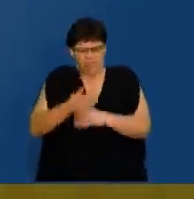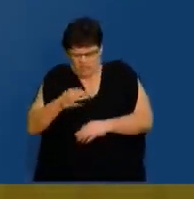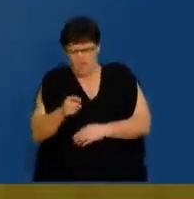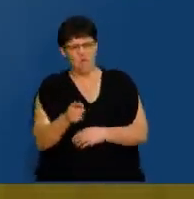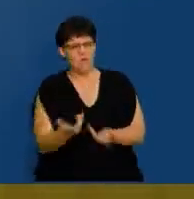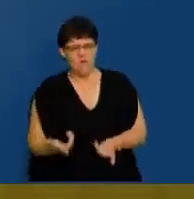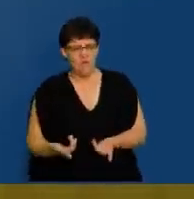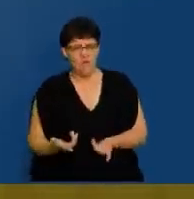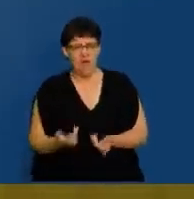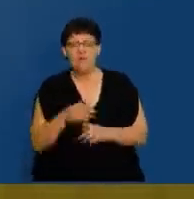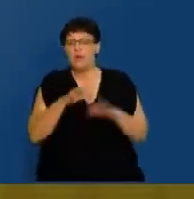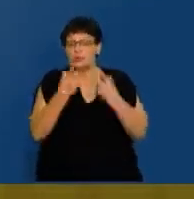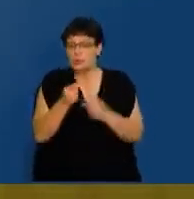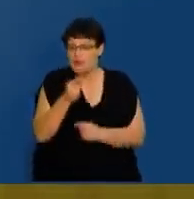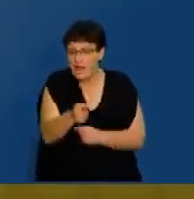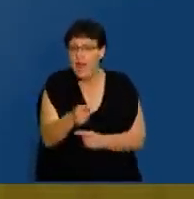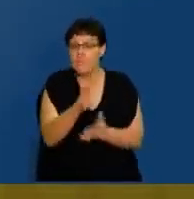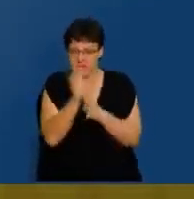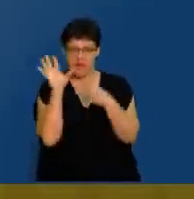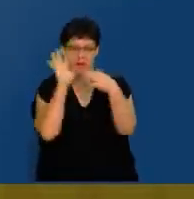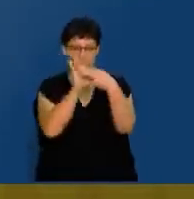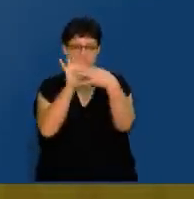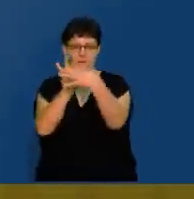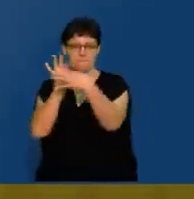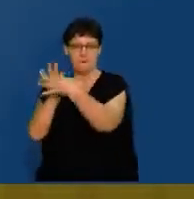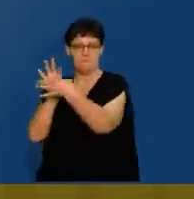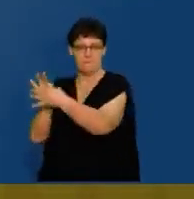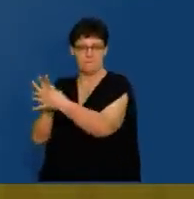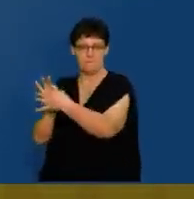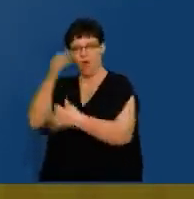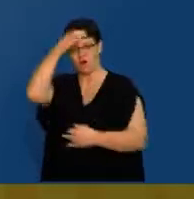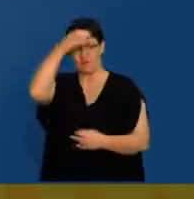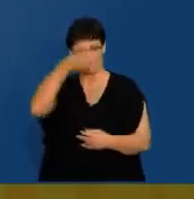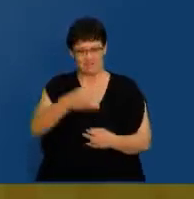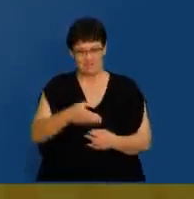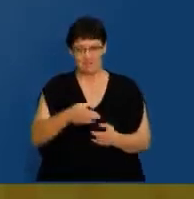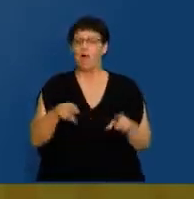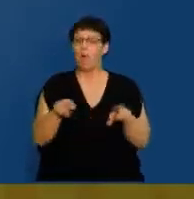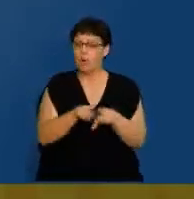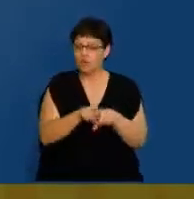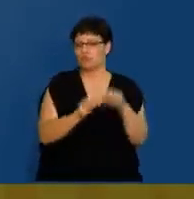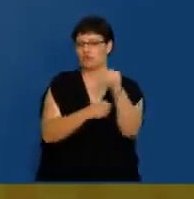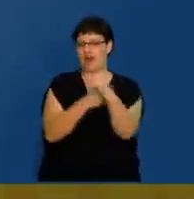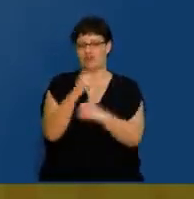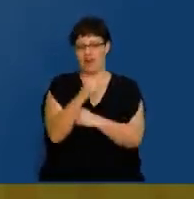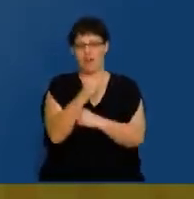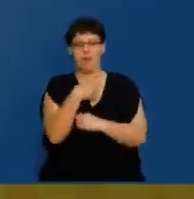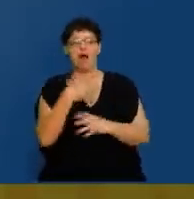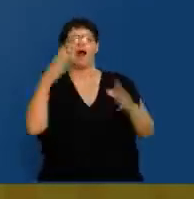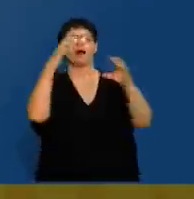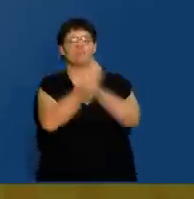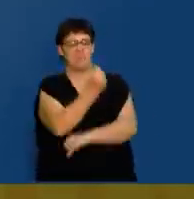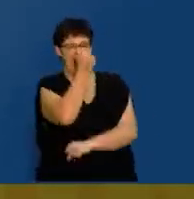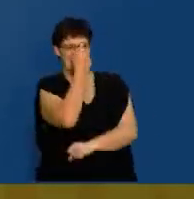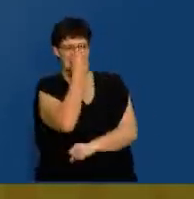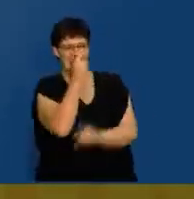And in so doing, you connect the different concepts and structures into understanding the big